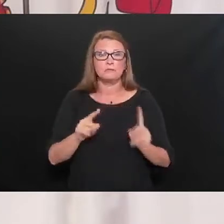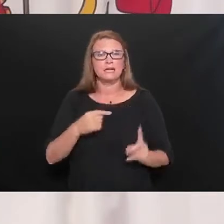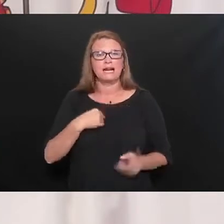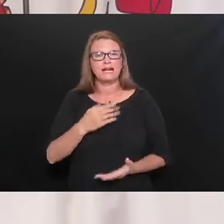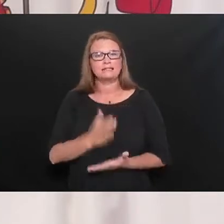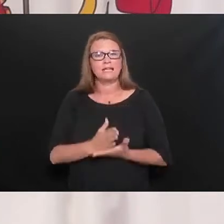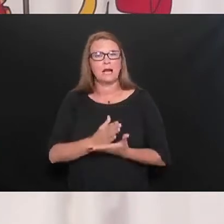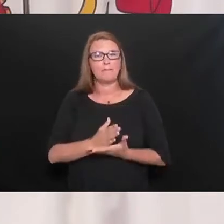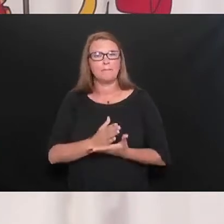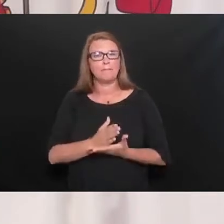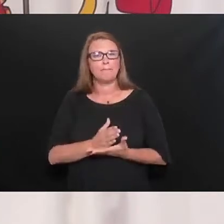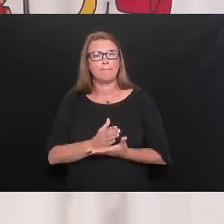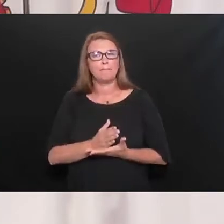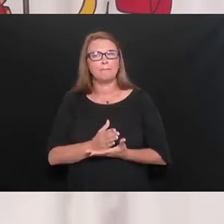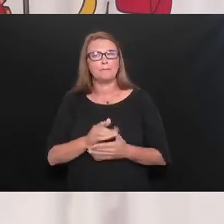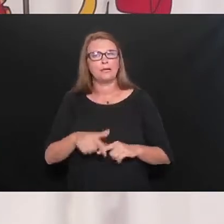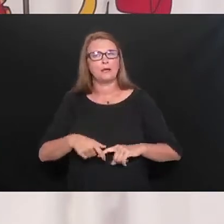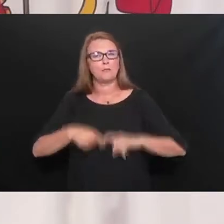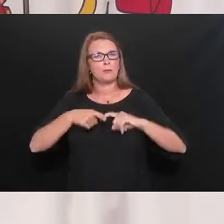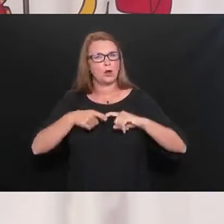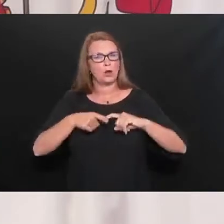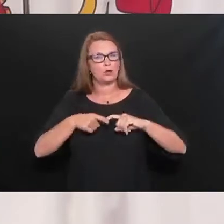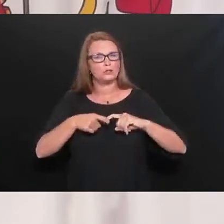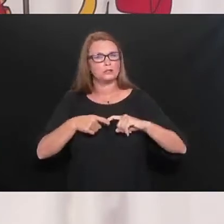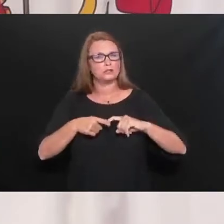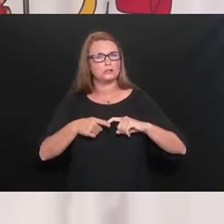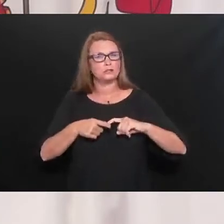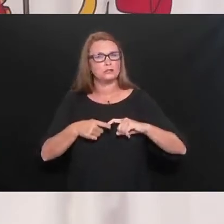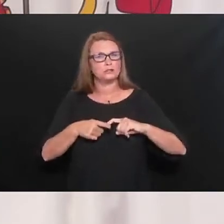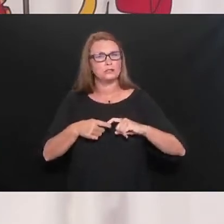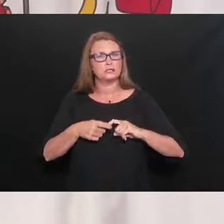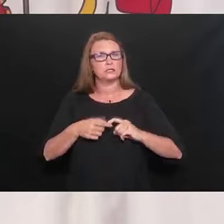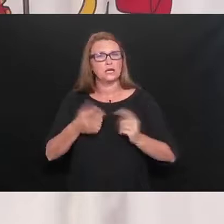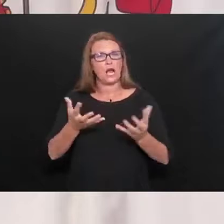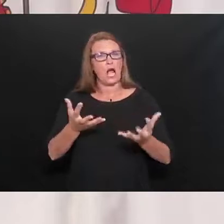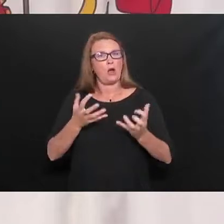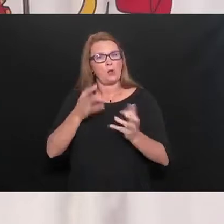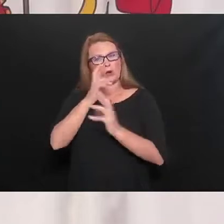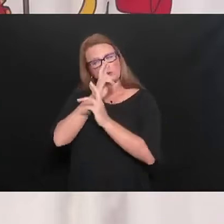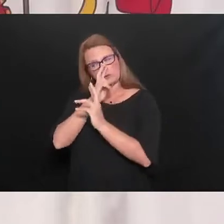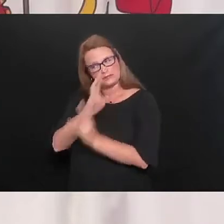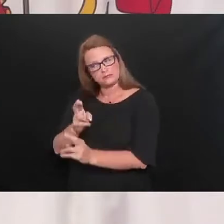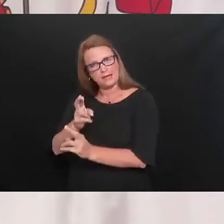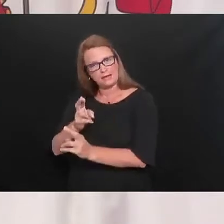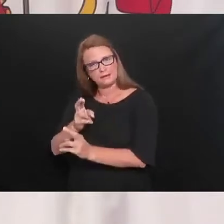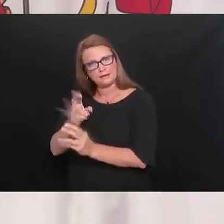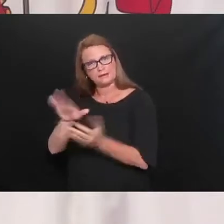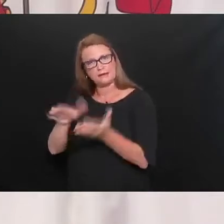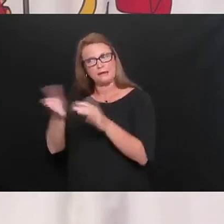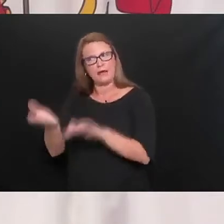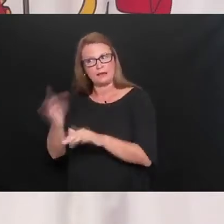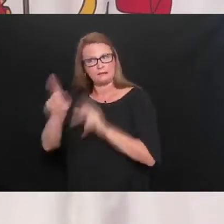stopped because I want to be so respectful to these people.